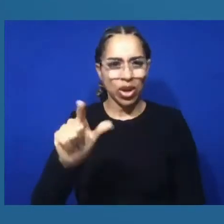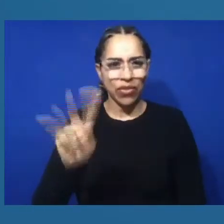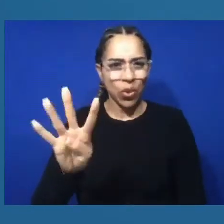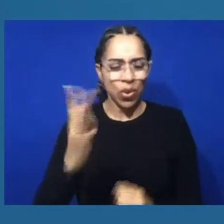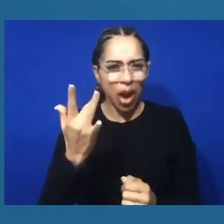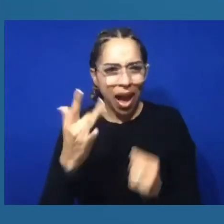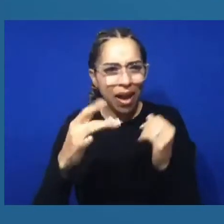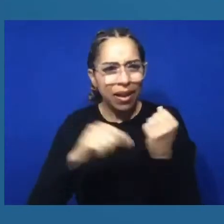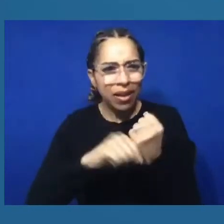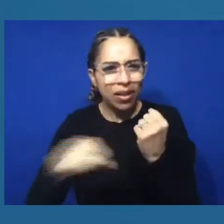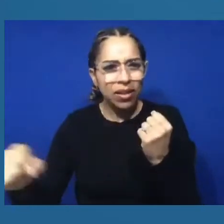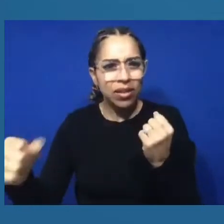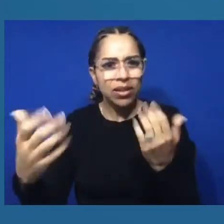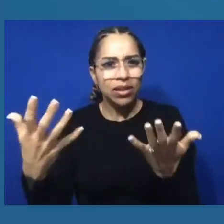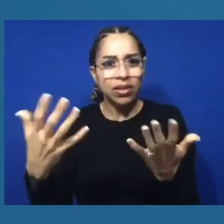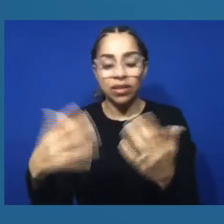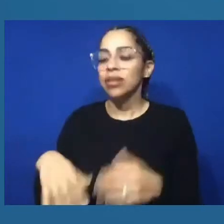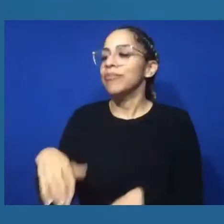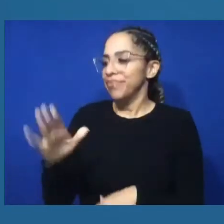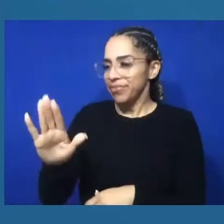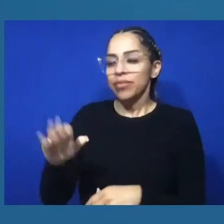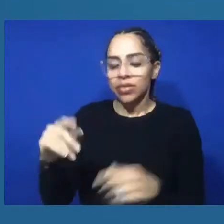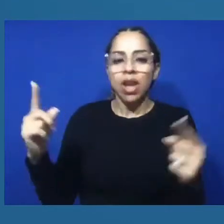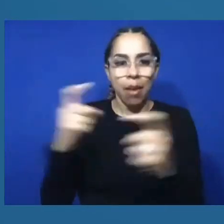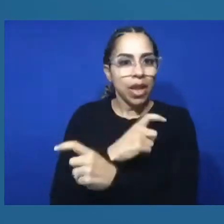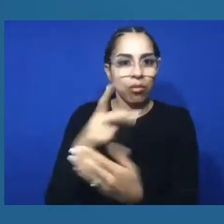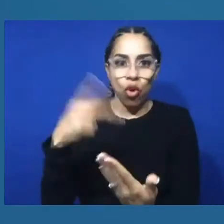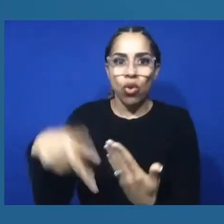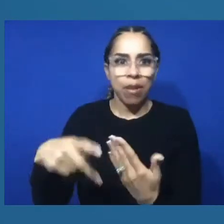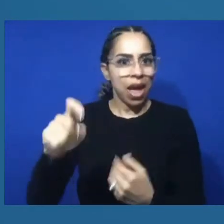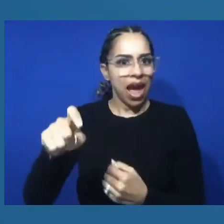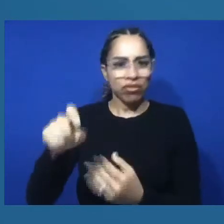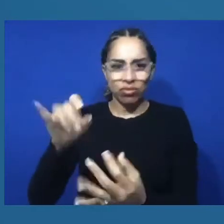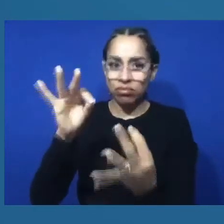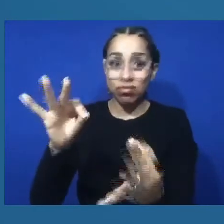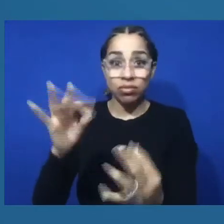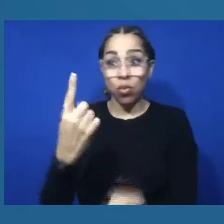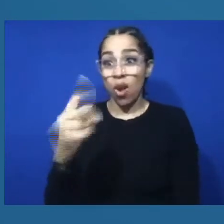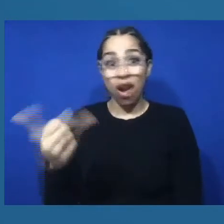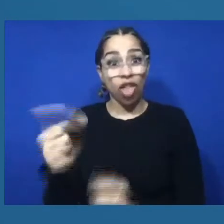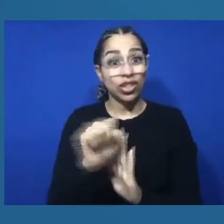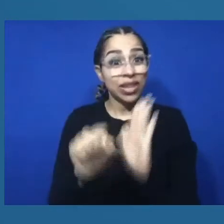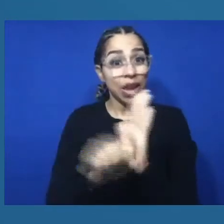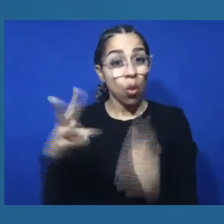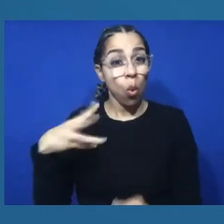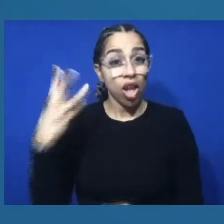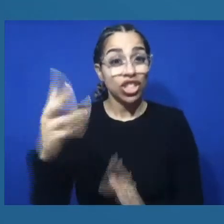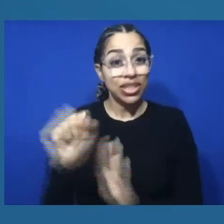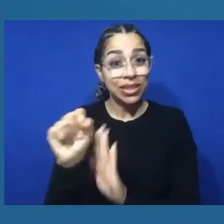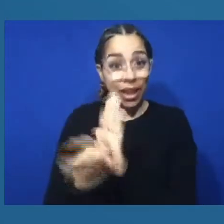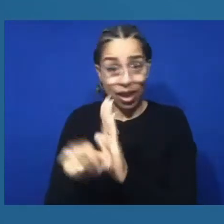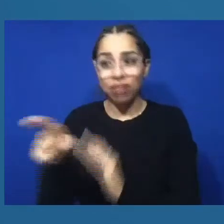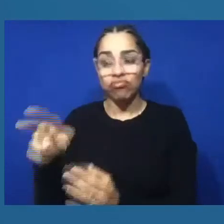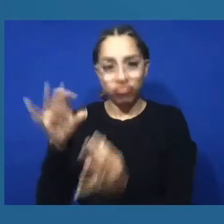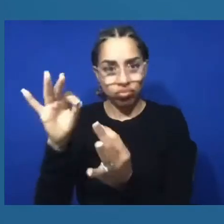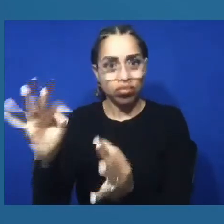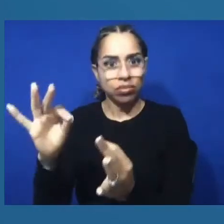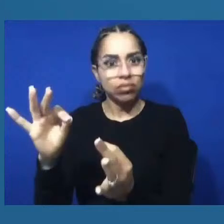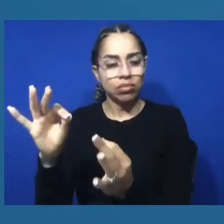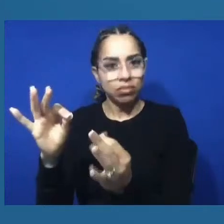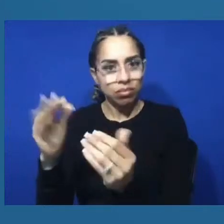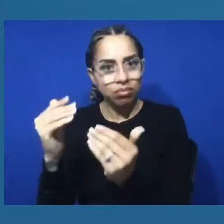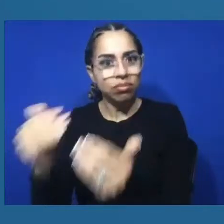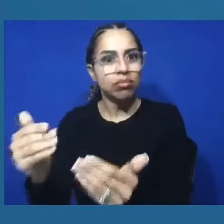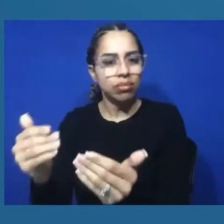right. Only one other state in the nation has gone forward with this, Washington State. I've spoken a number of times with the governor about what